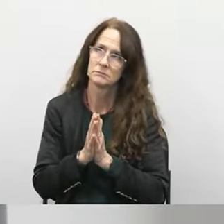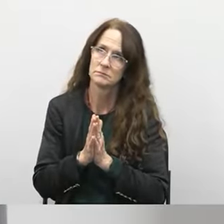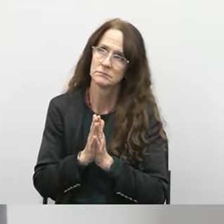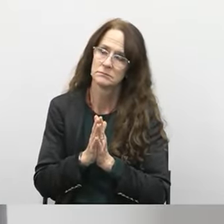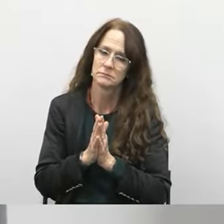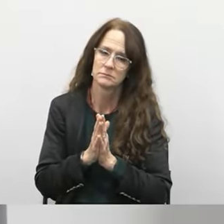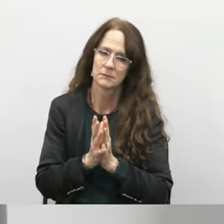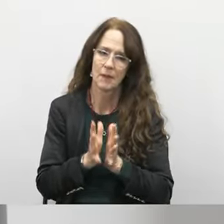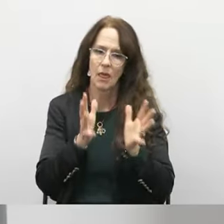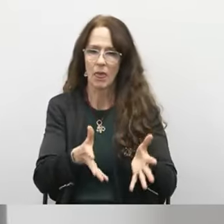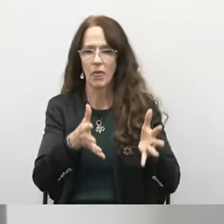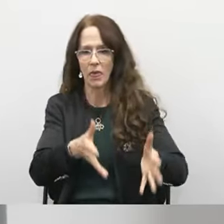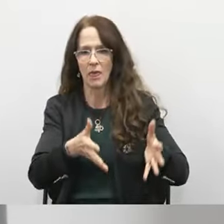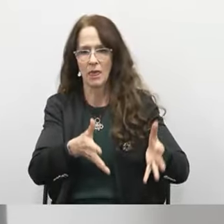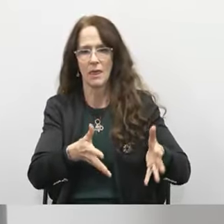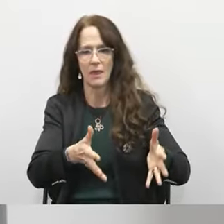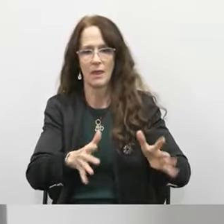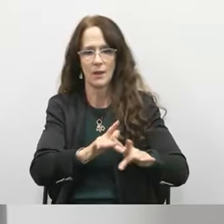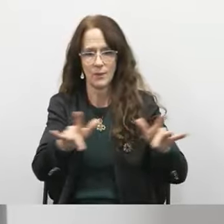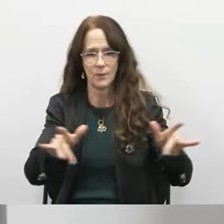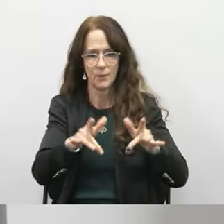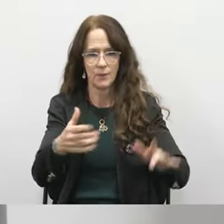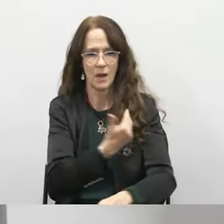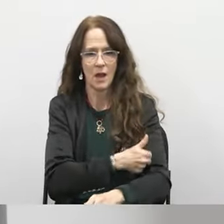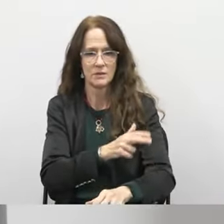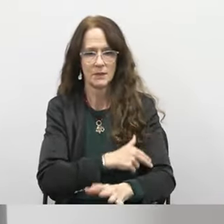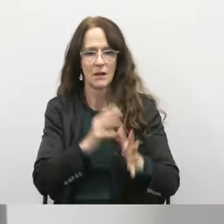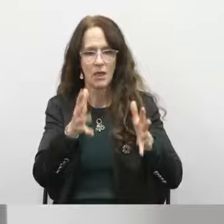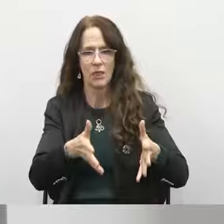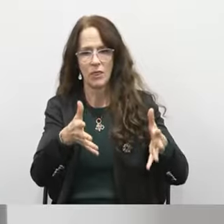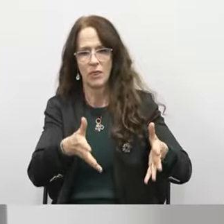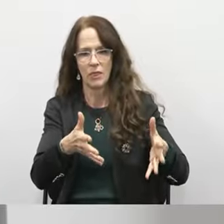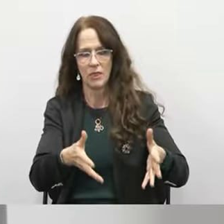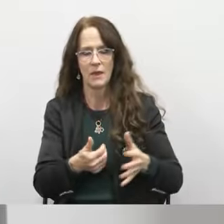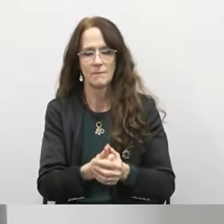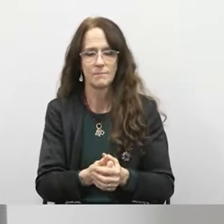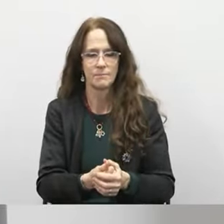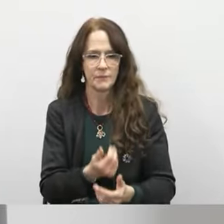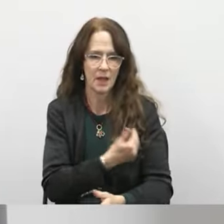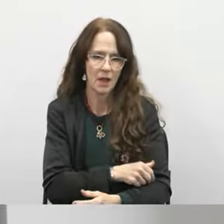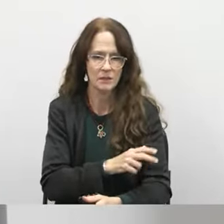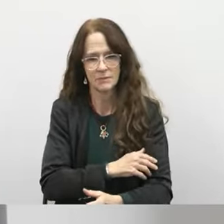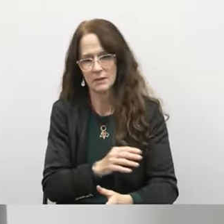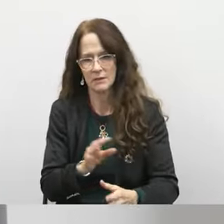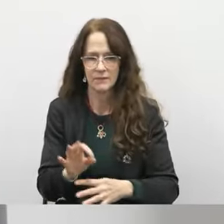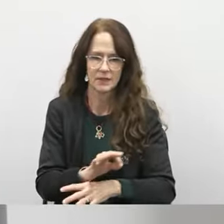abandoned for a long time. And so it was an abandoned hospital and then a hospital.